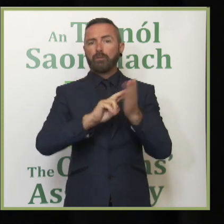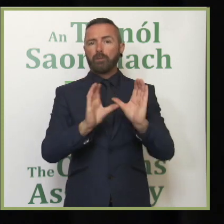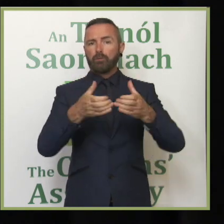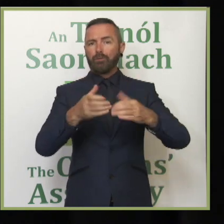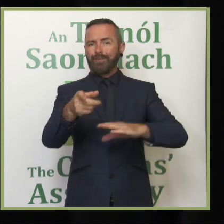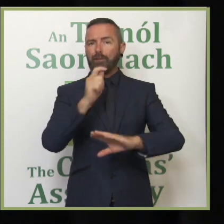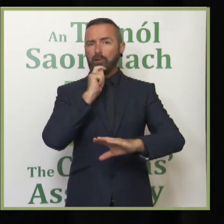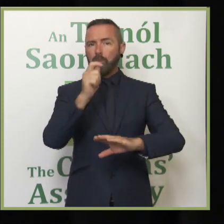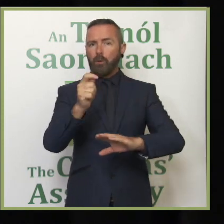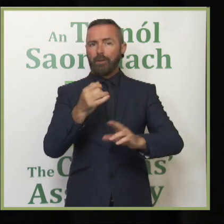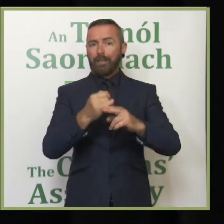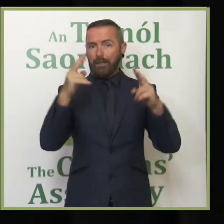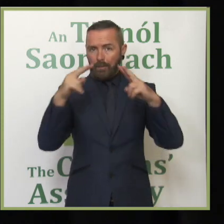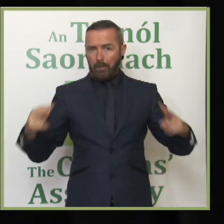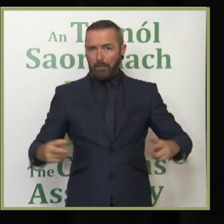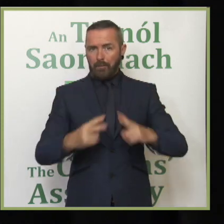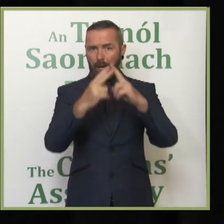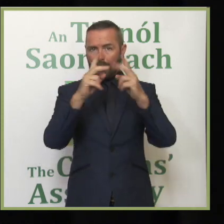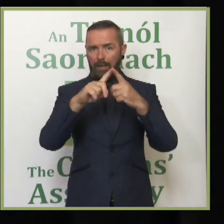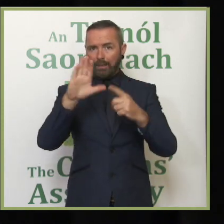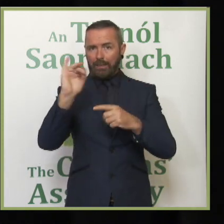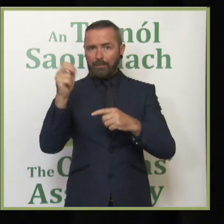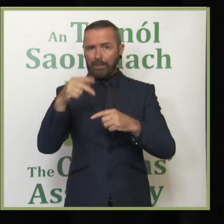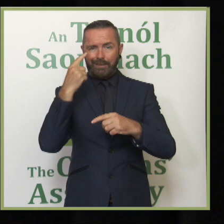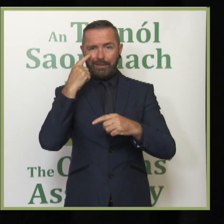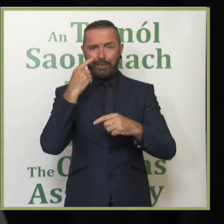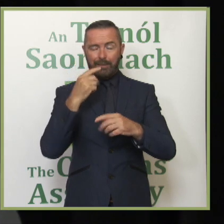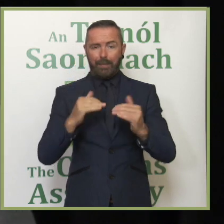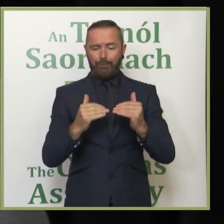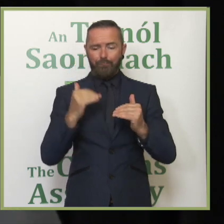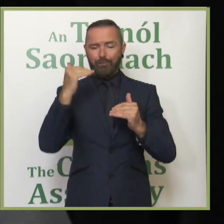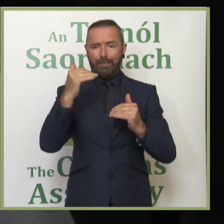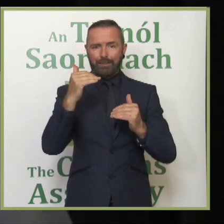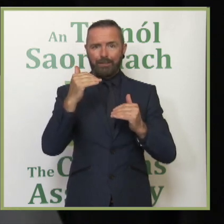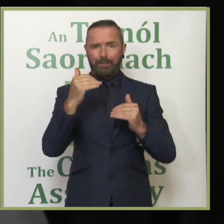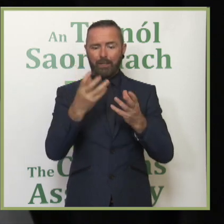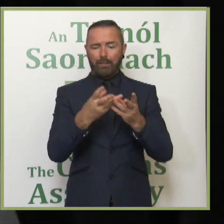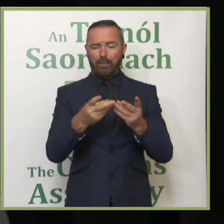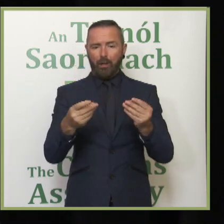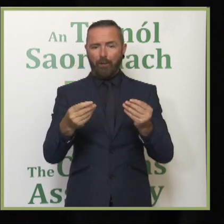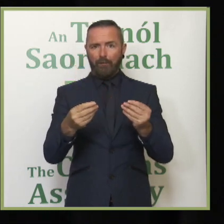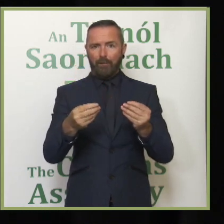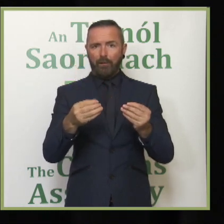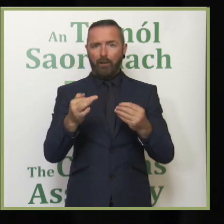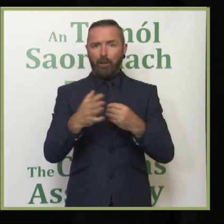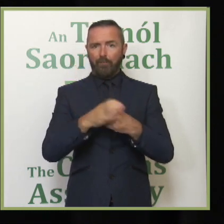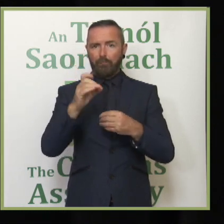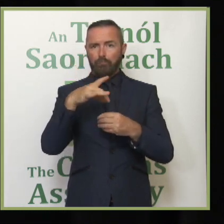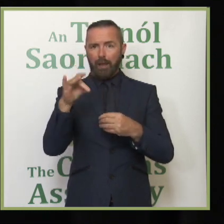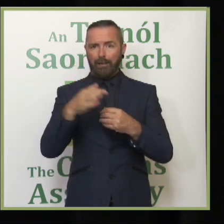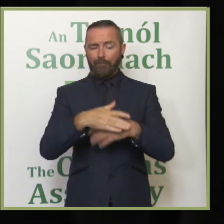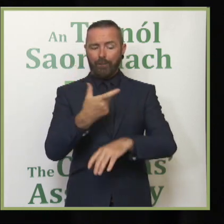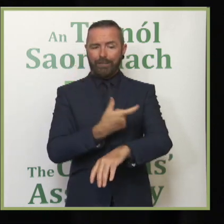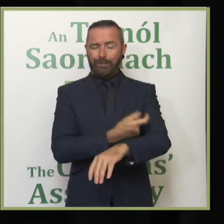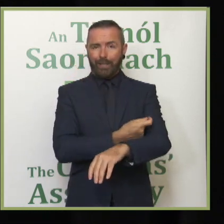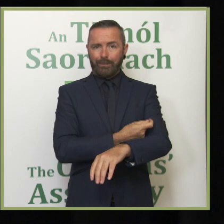that they are seeing increased dissolving of crack cocaine for injection. This is a concern as it brings elevated risks